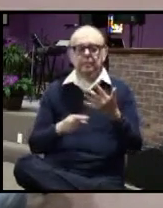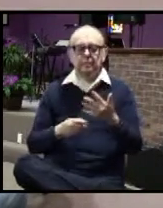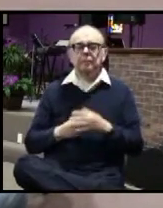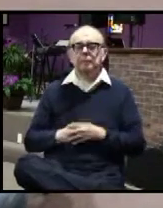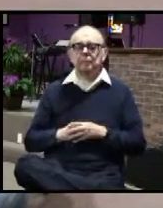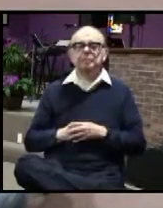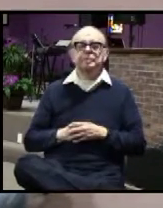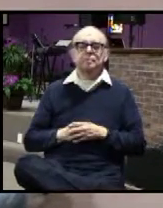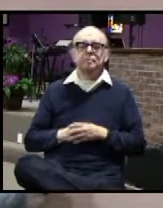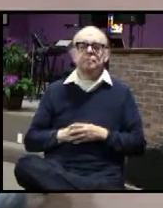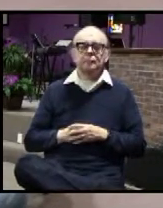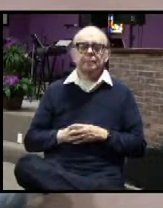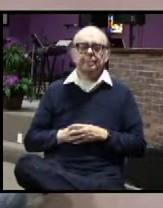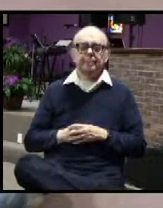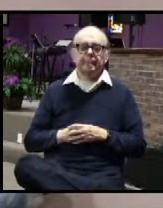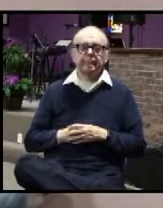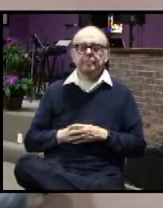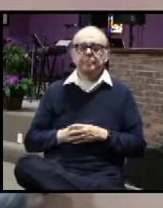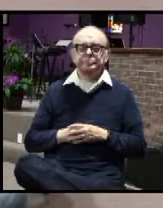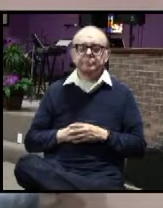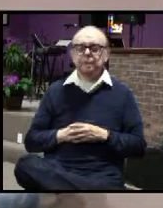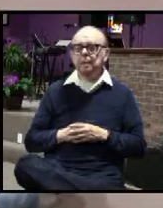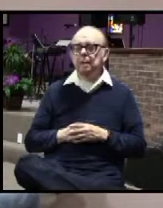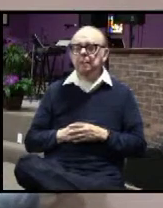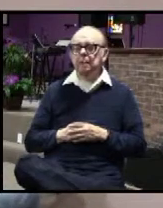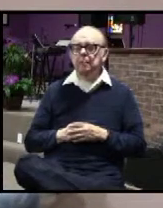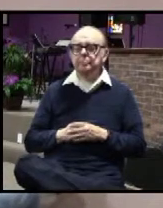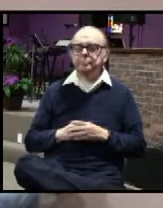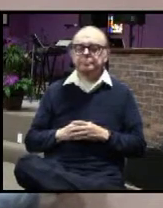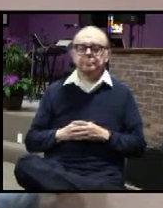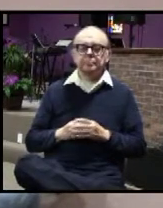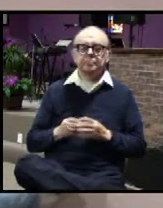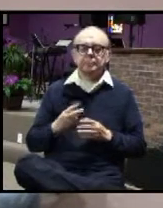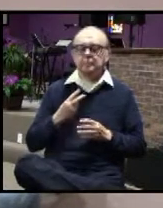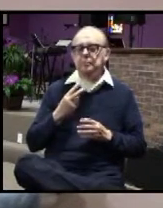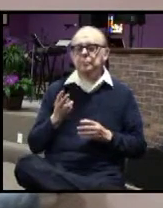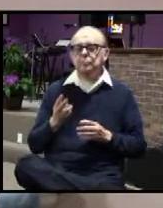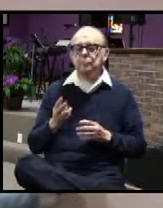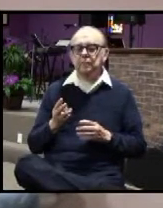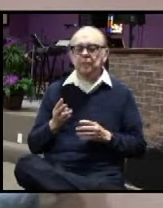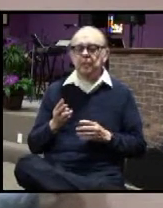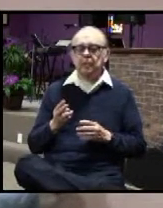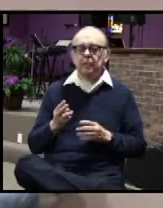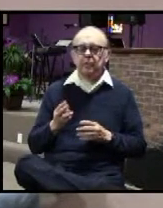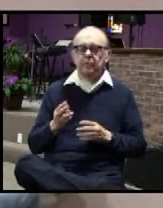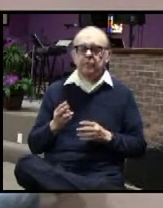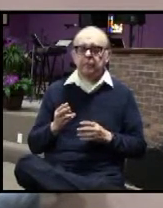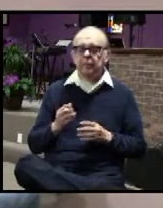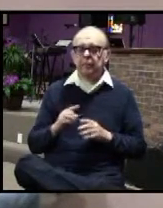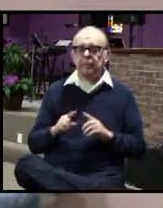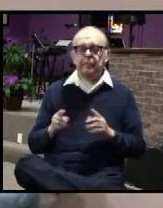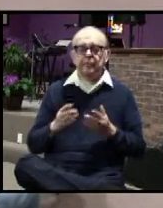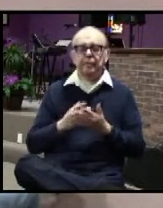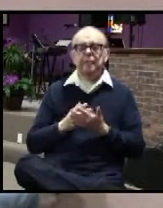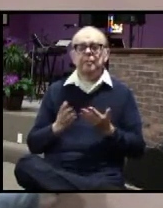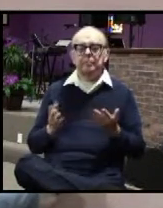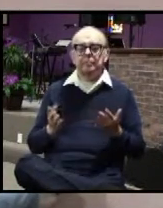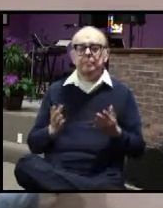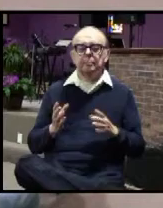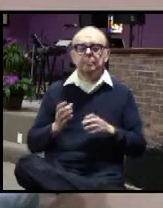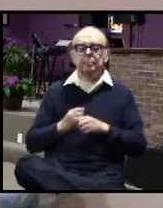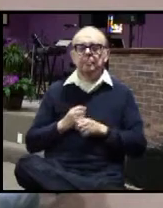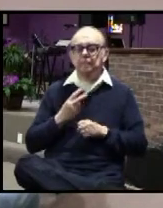Louvre in France. I've got to see the cathedral of Notre Dame. I've got to